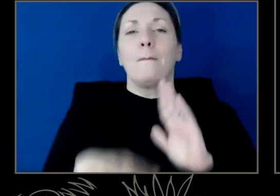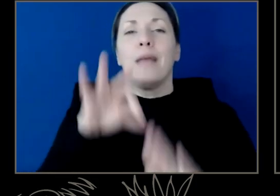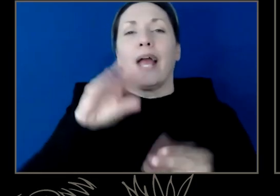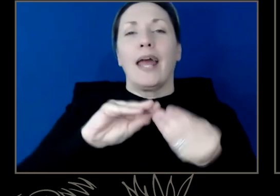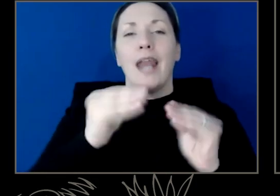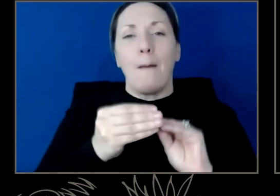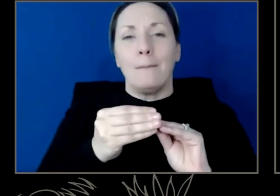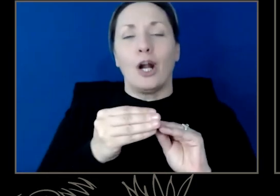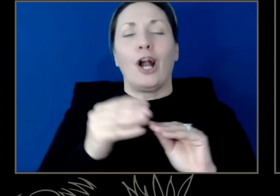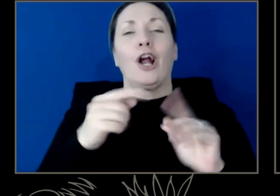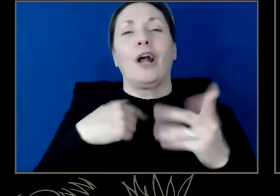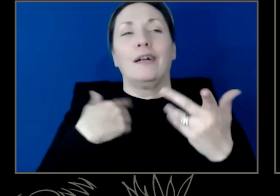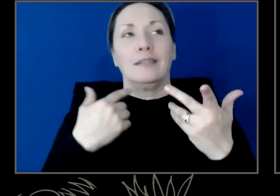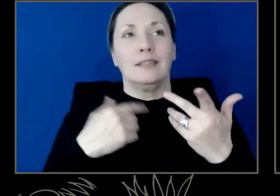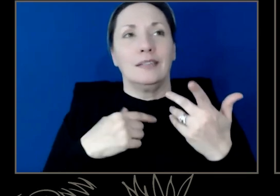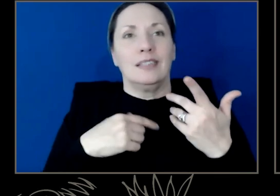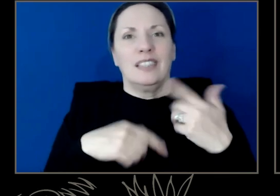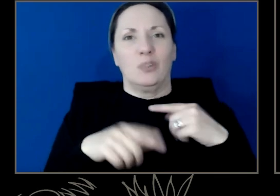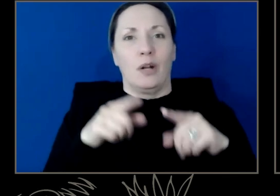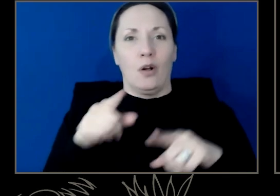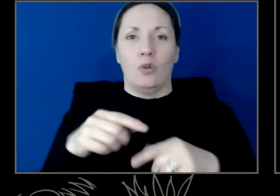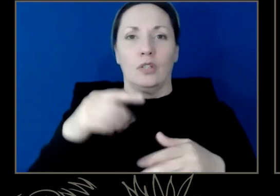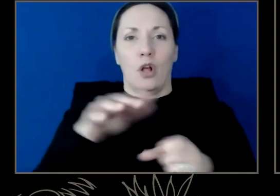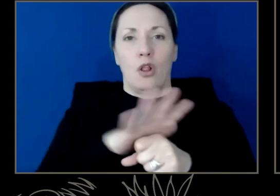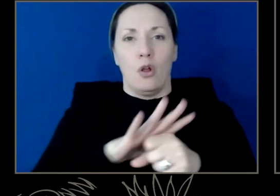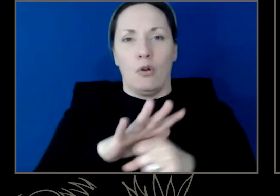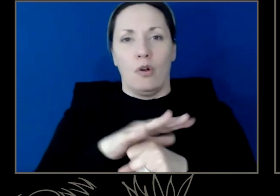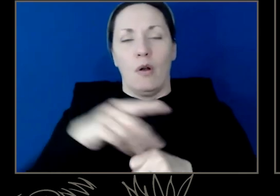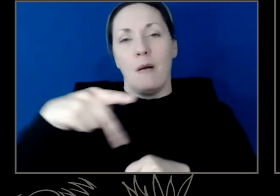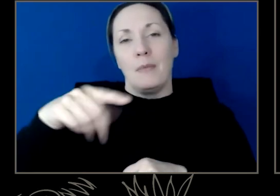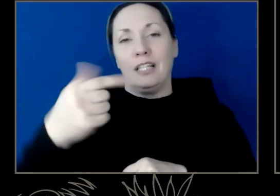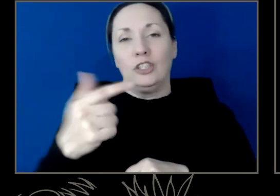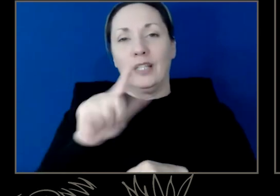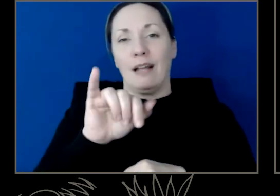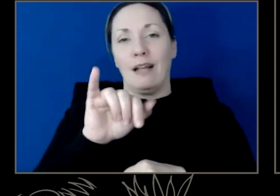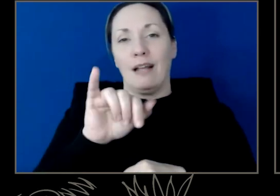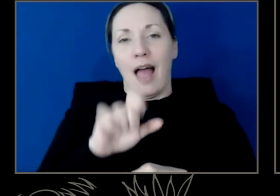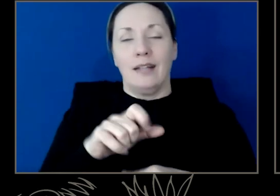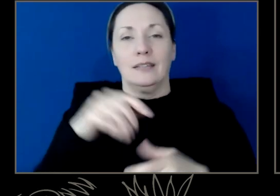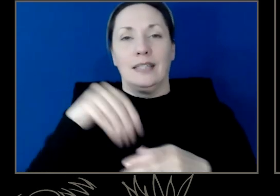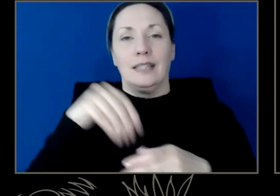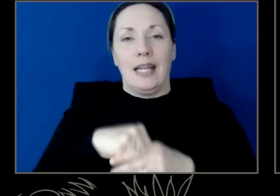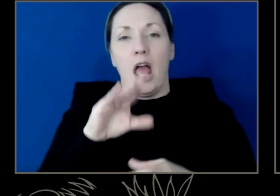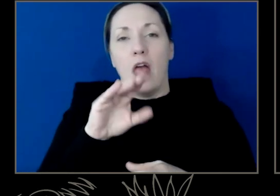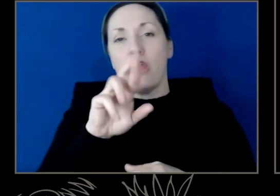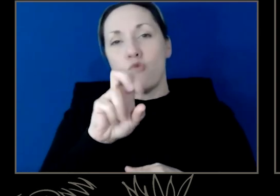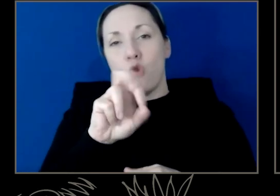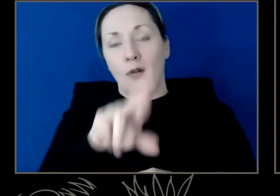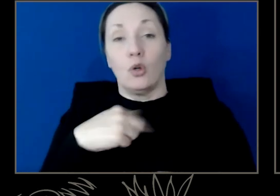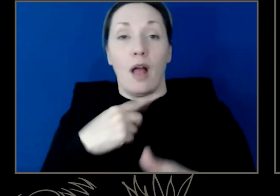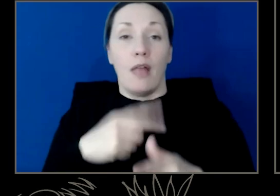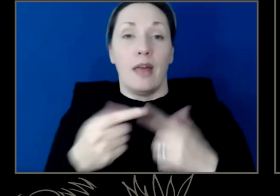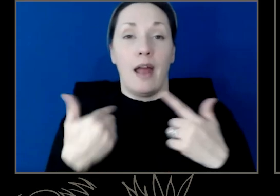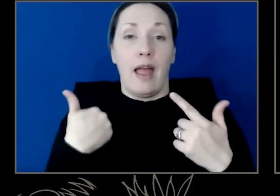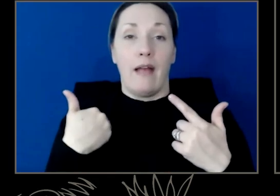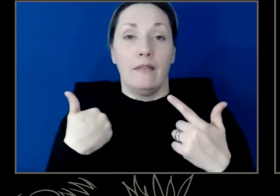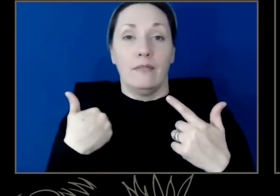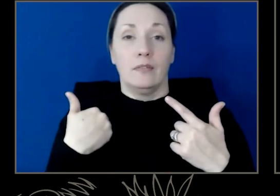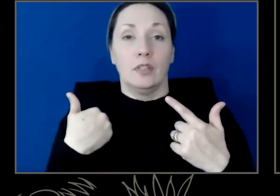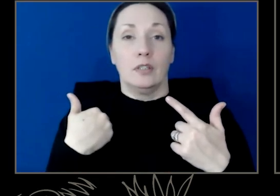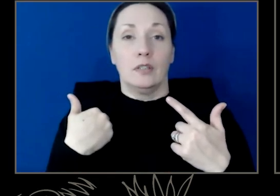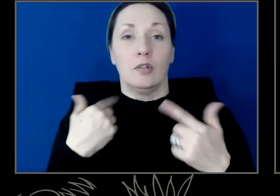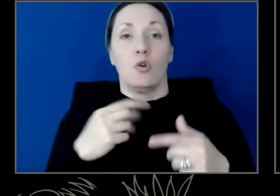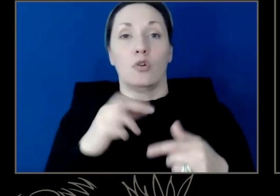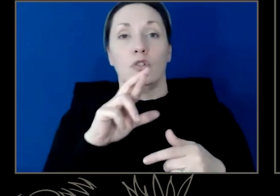actually writing to a local pglite instance running in the browser, and then I have this React